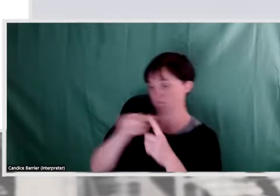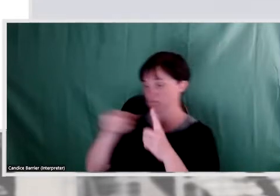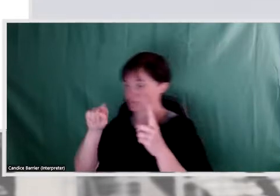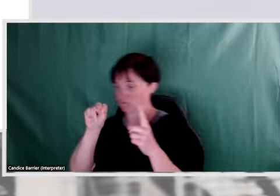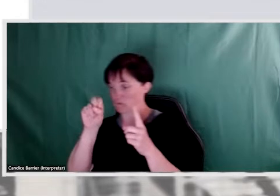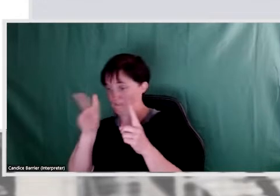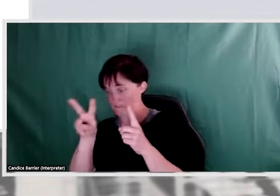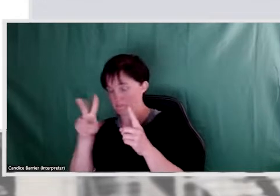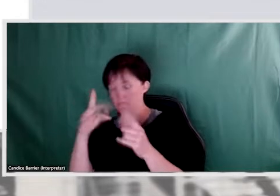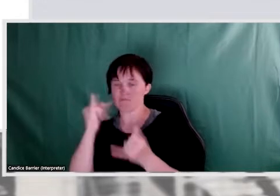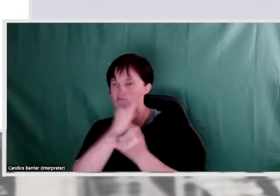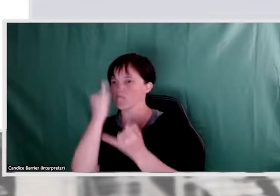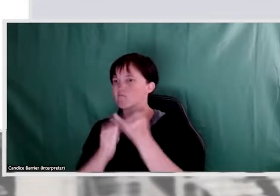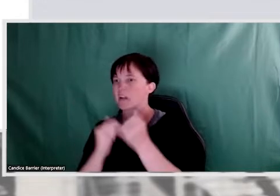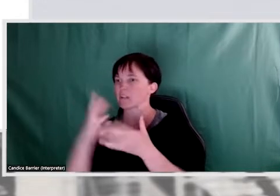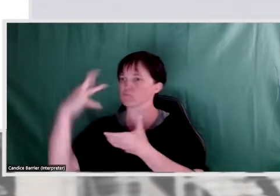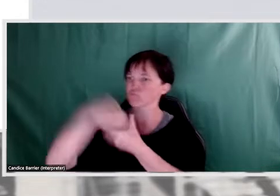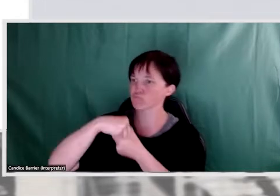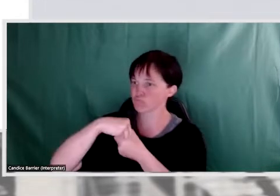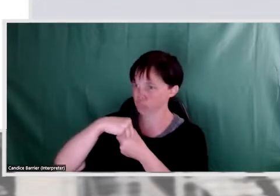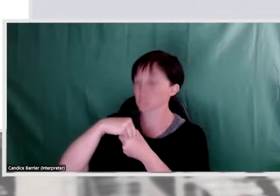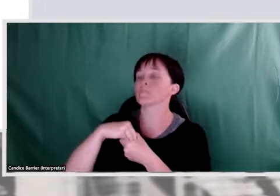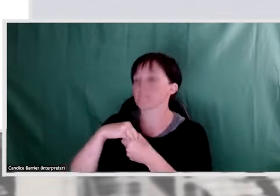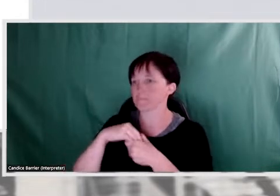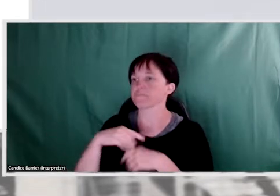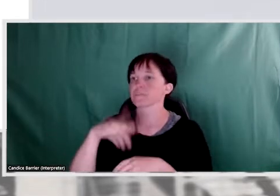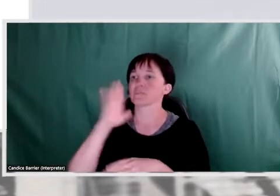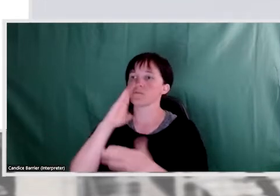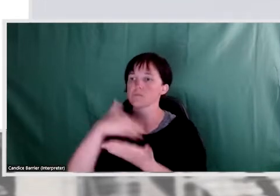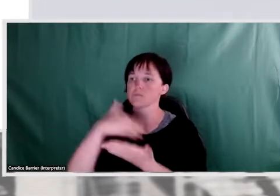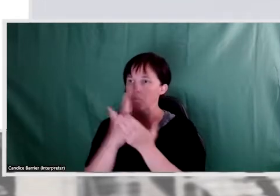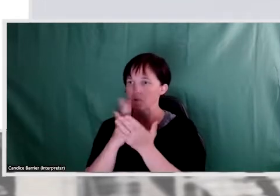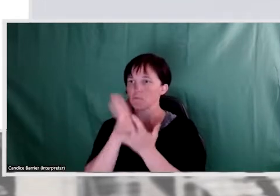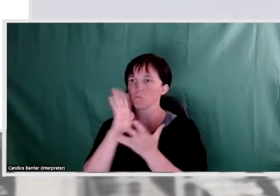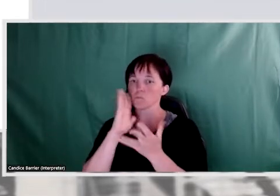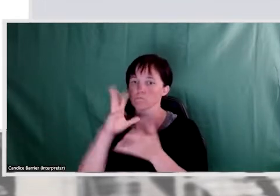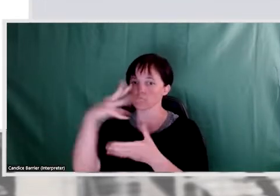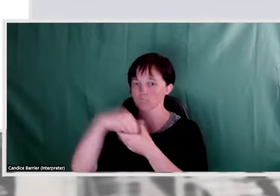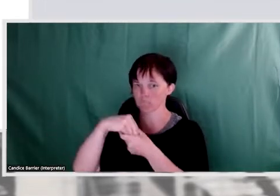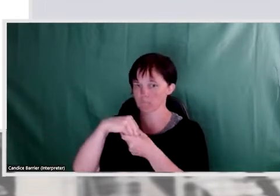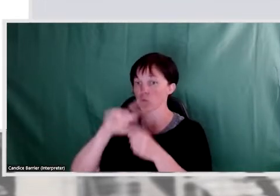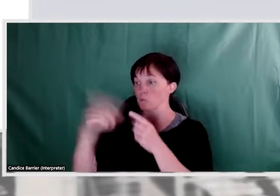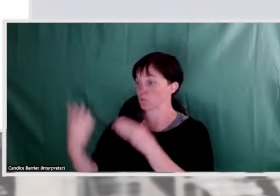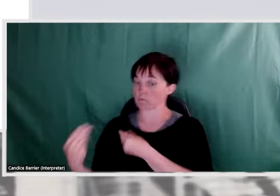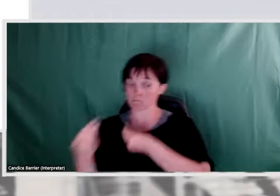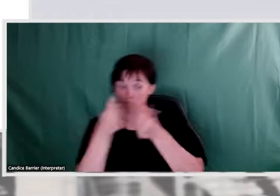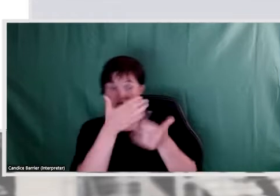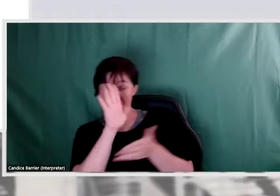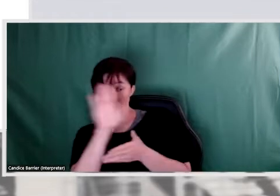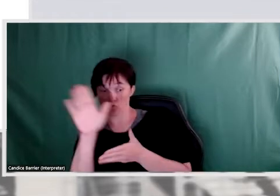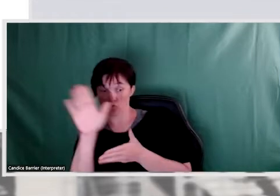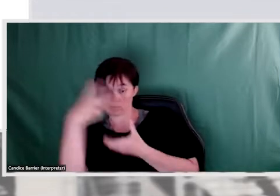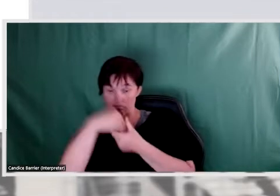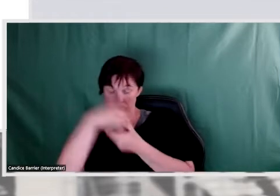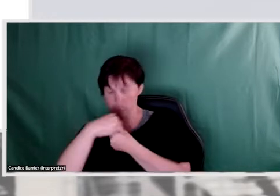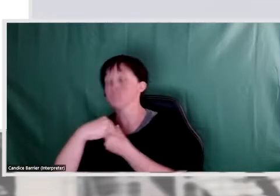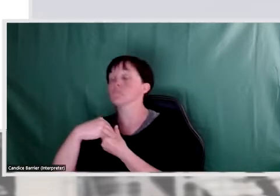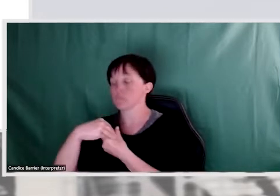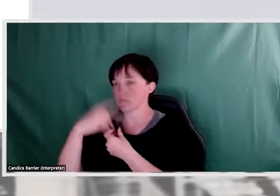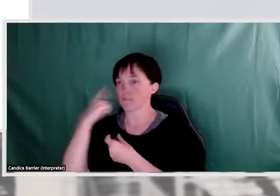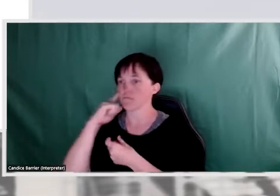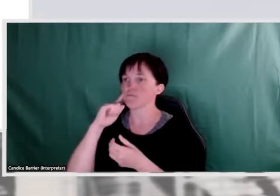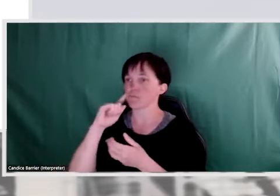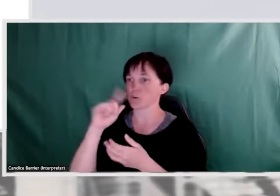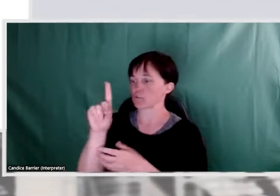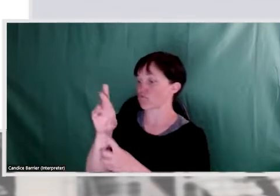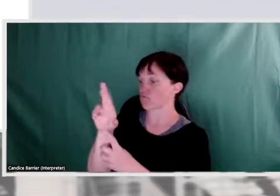input. There's a great budget simulator we'll talk about later in the meeting where you can provide your input on that draft budget. But then again, in November,